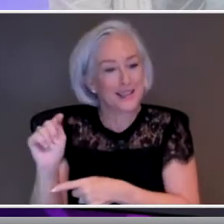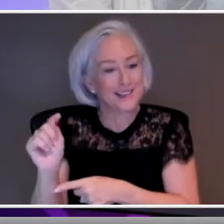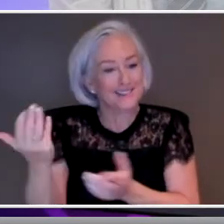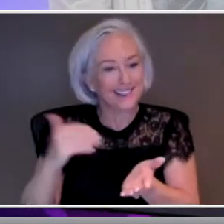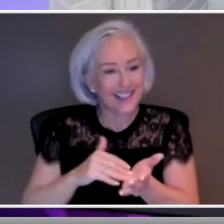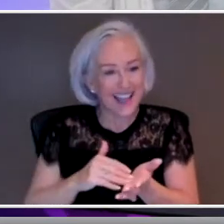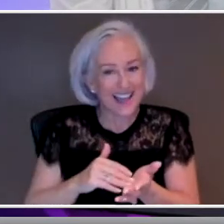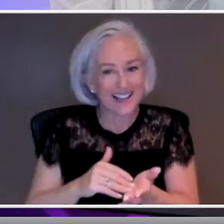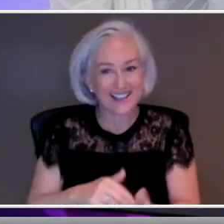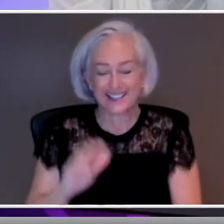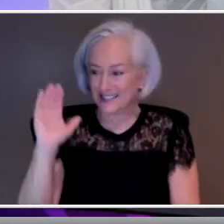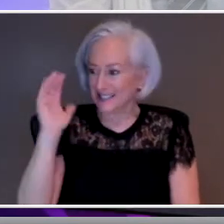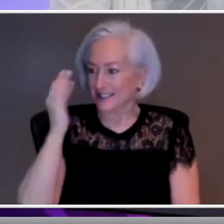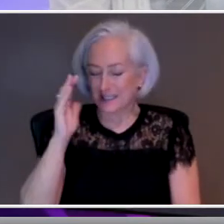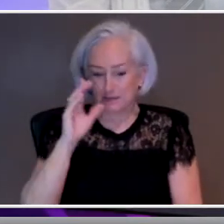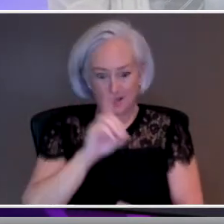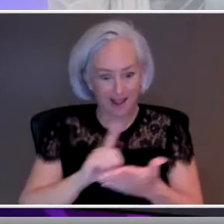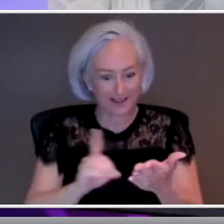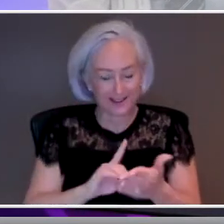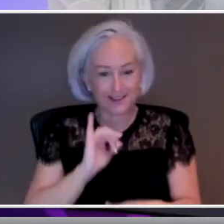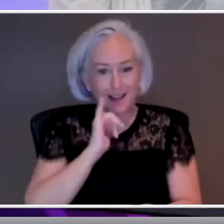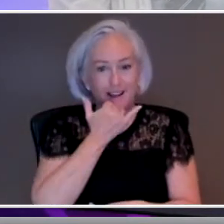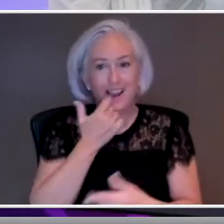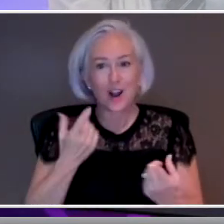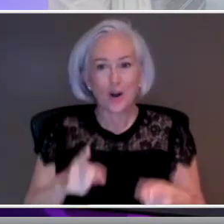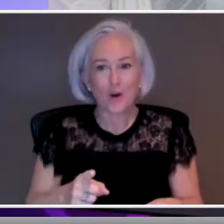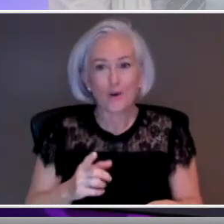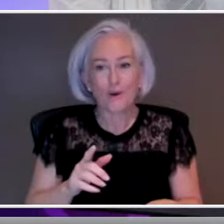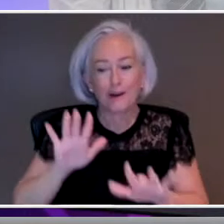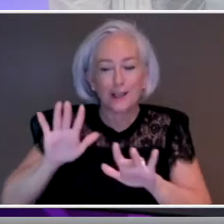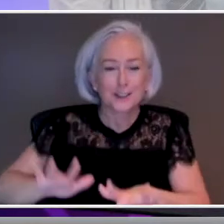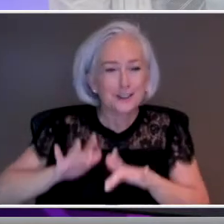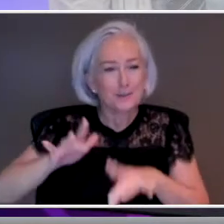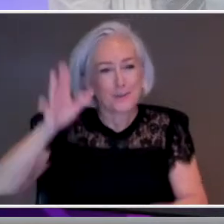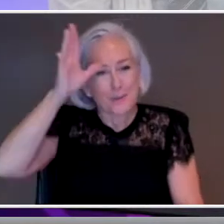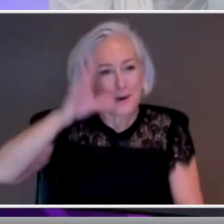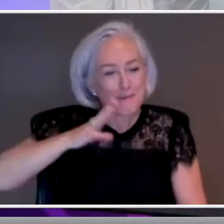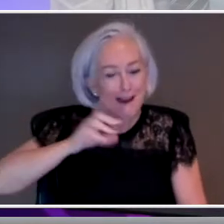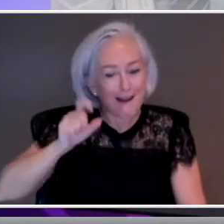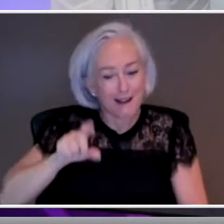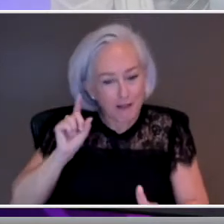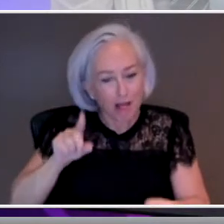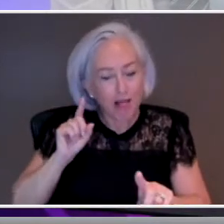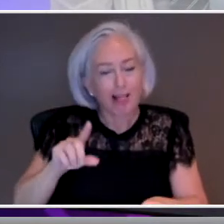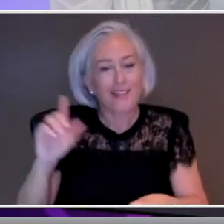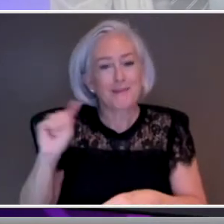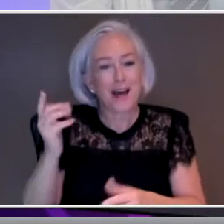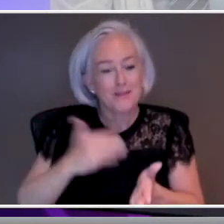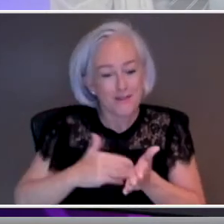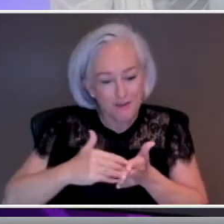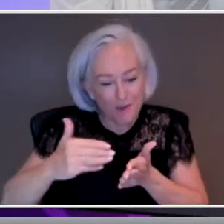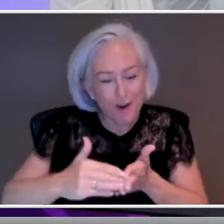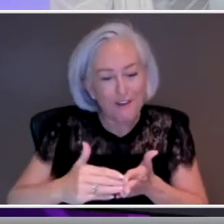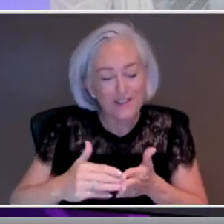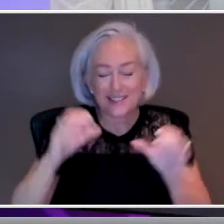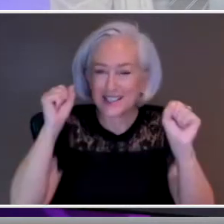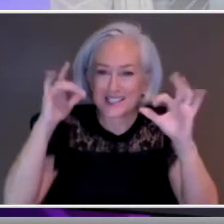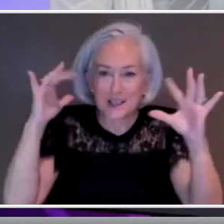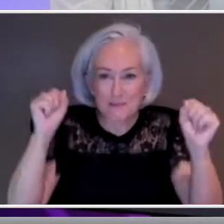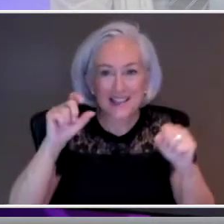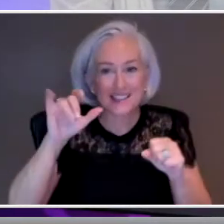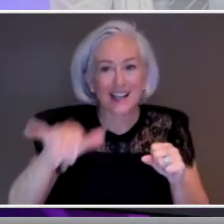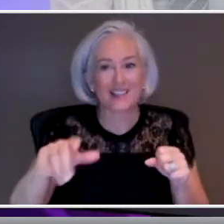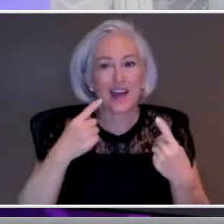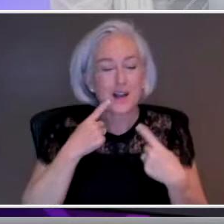there, and then these poor guys have to go to the bathroom all the time. It's so remarkable that something like that works to give someone like